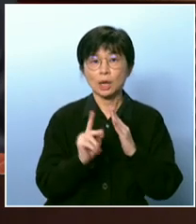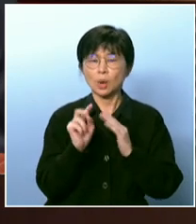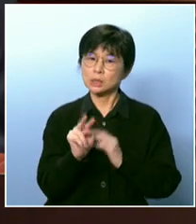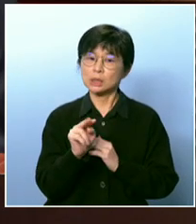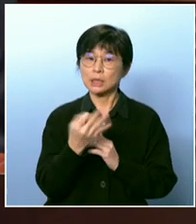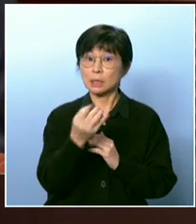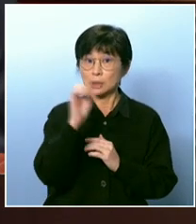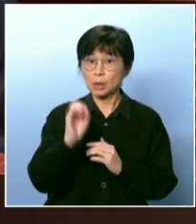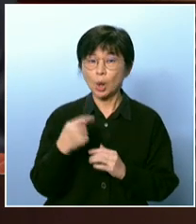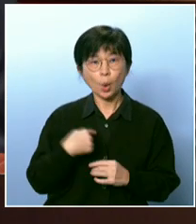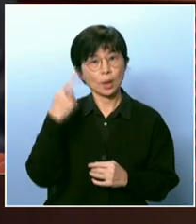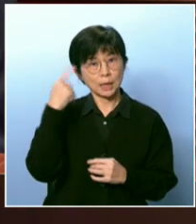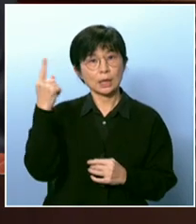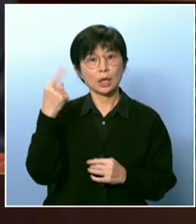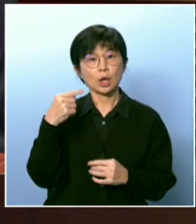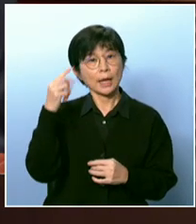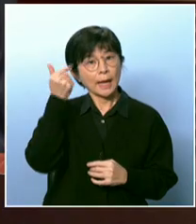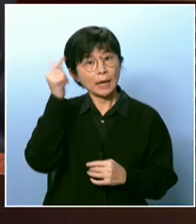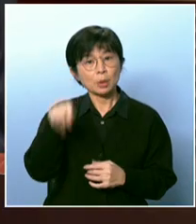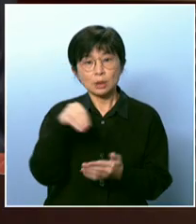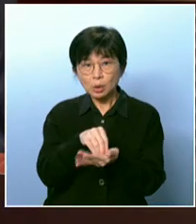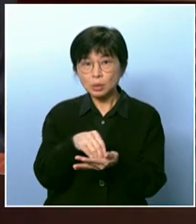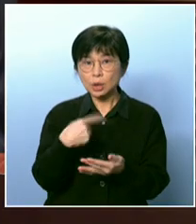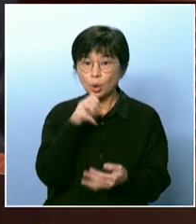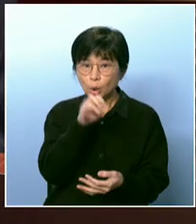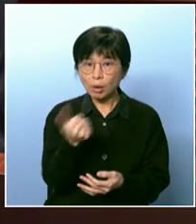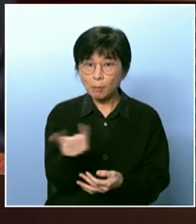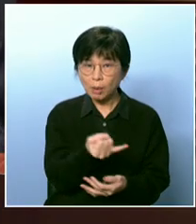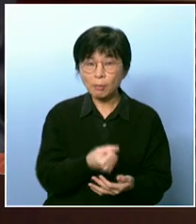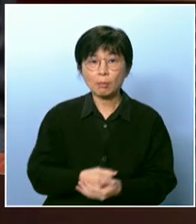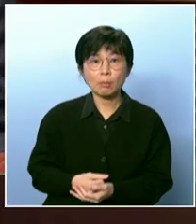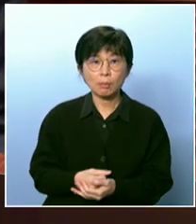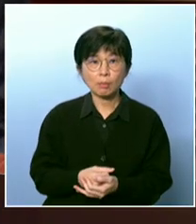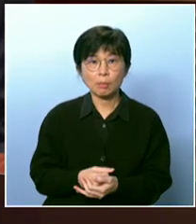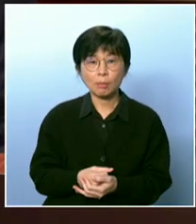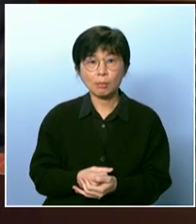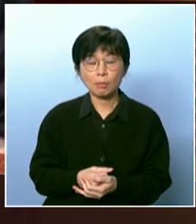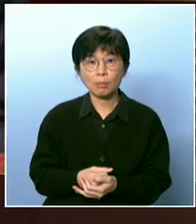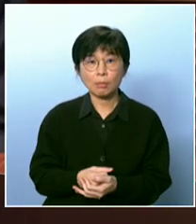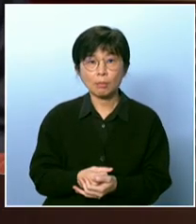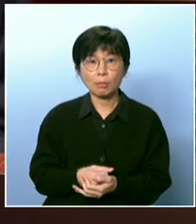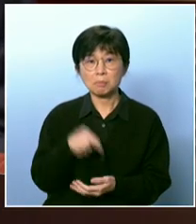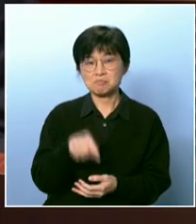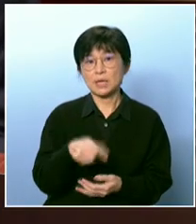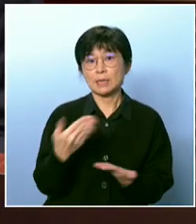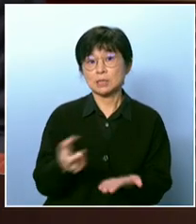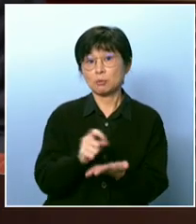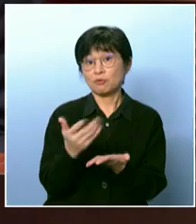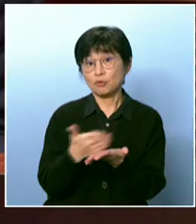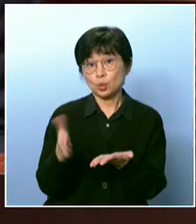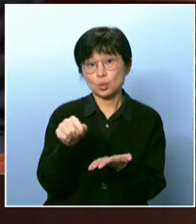$130.5 million. 30% of that would be for fitting out works of welfare